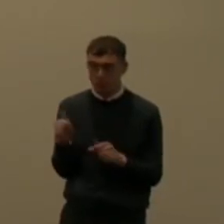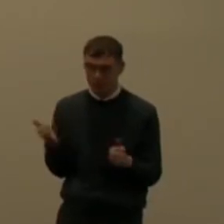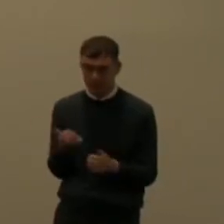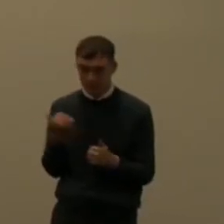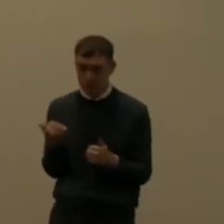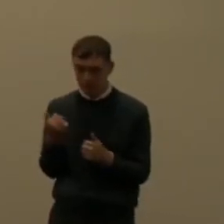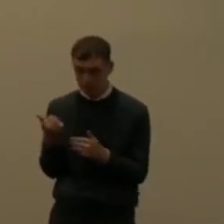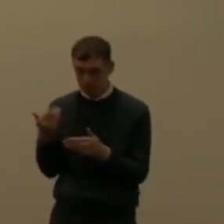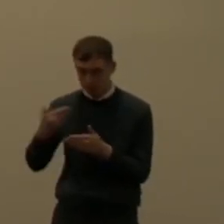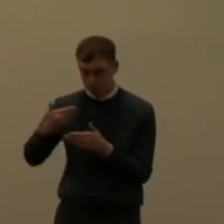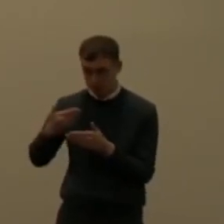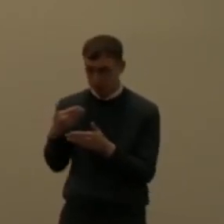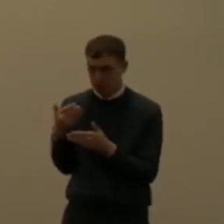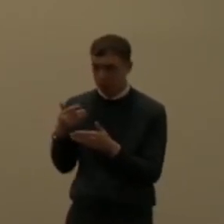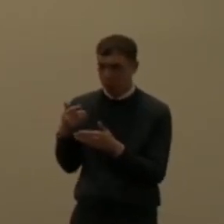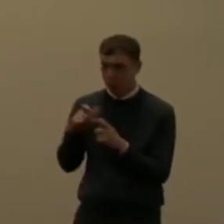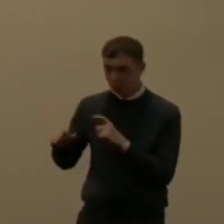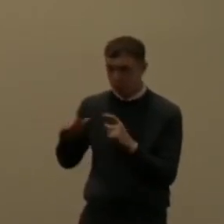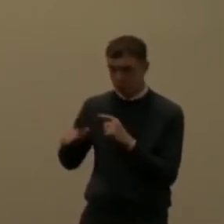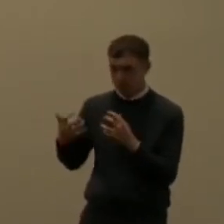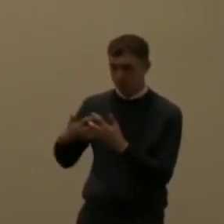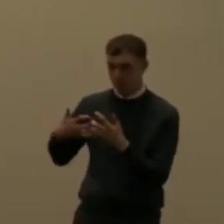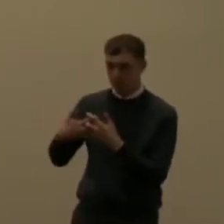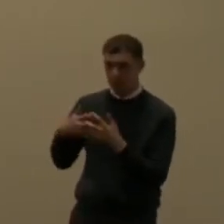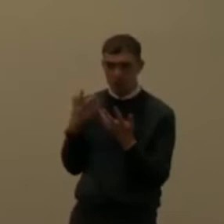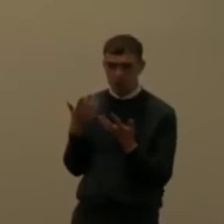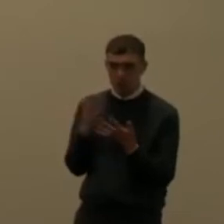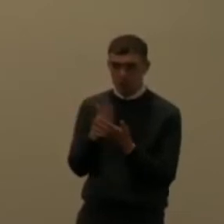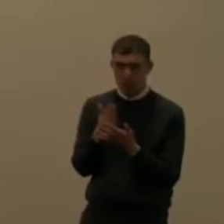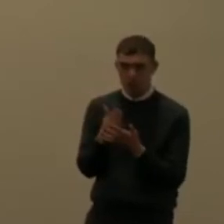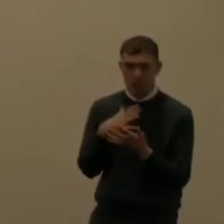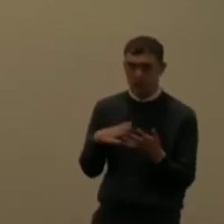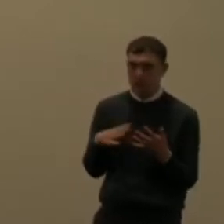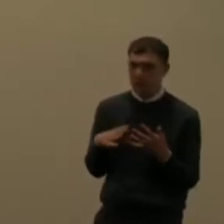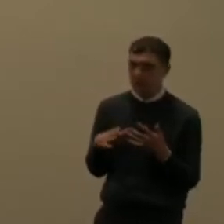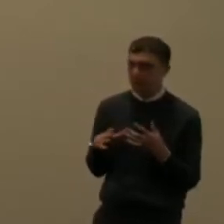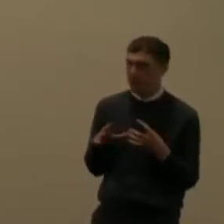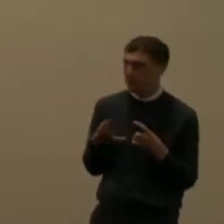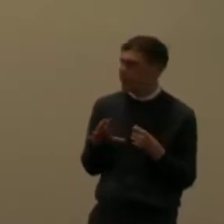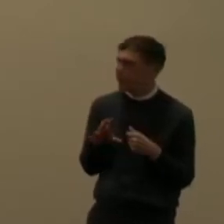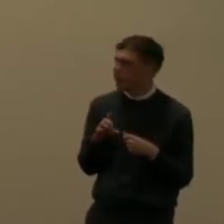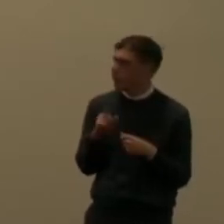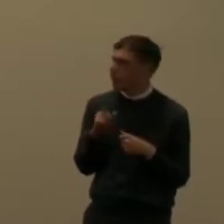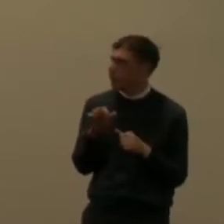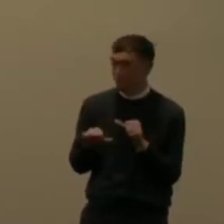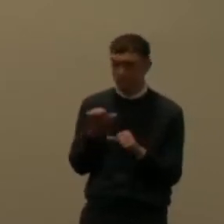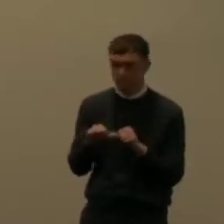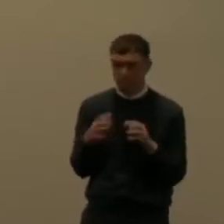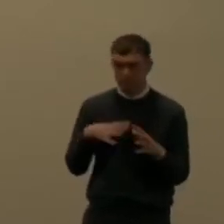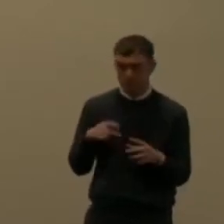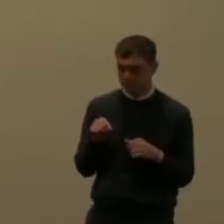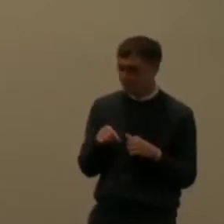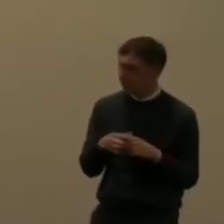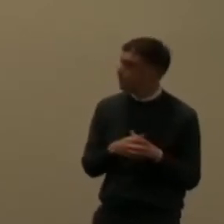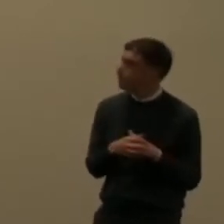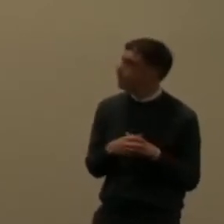You know that you have already done it with the continuous integration, but just for the sake of the demo, I'm again doing it. And